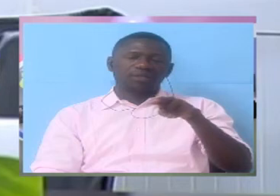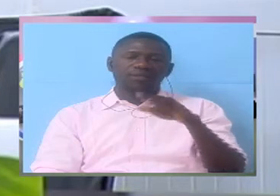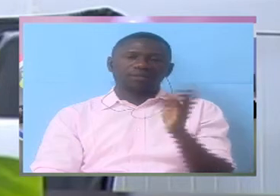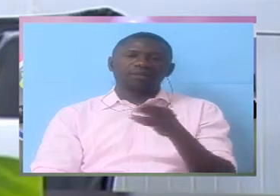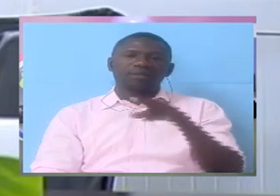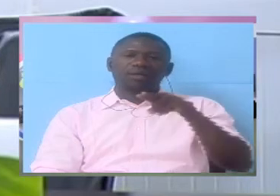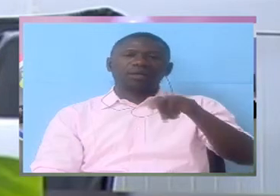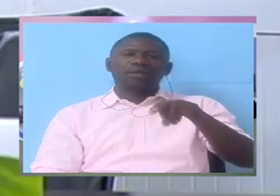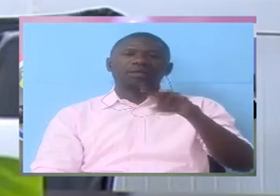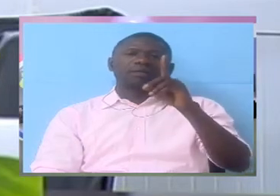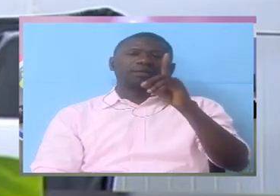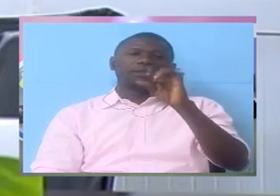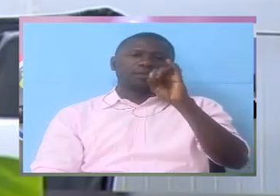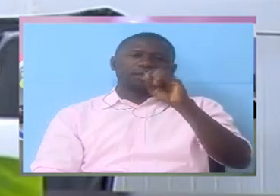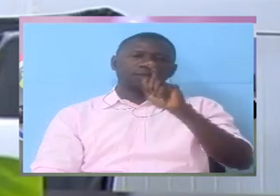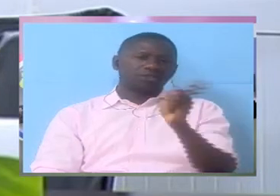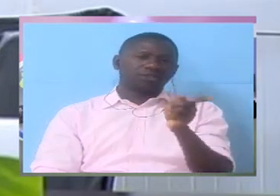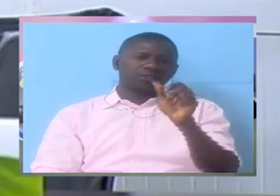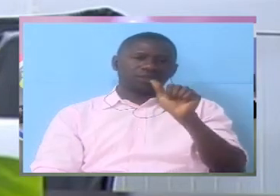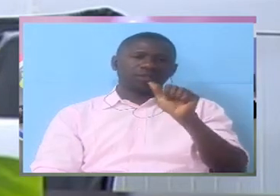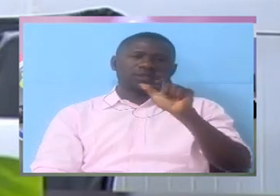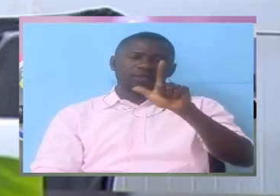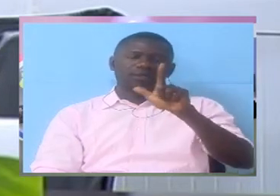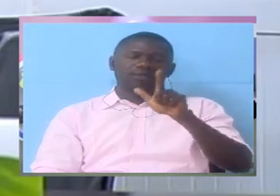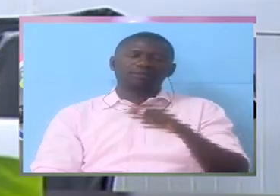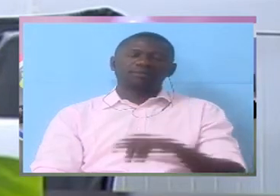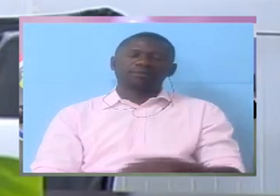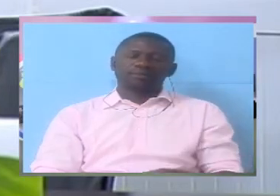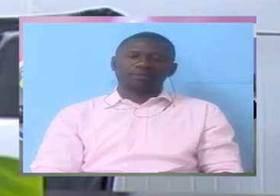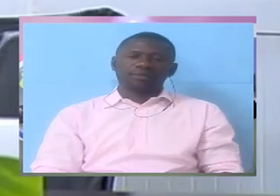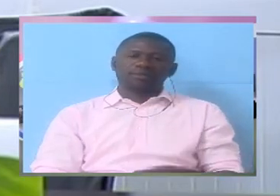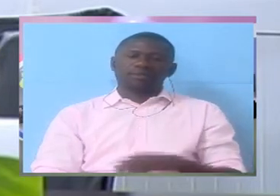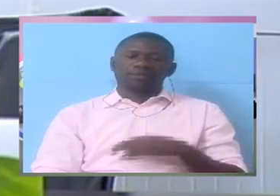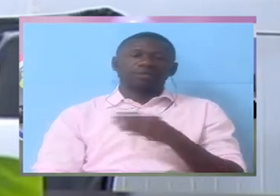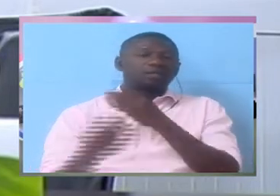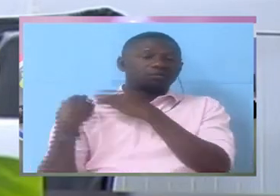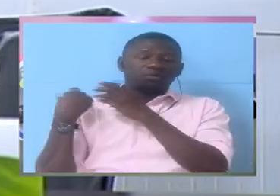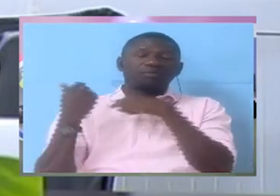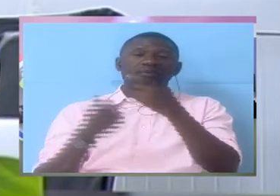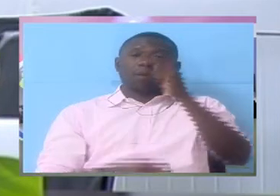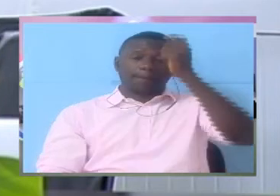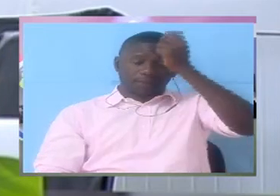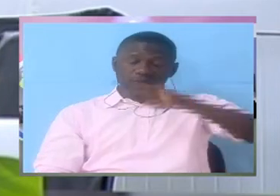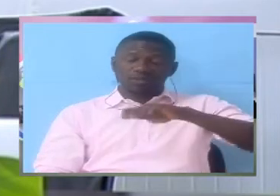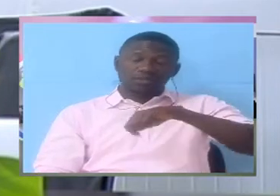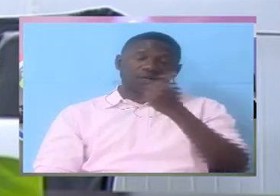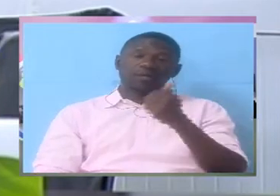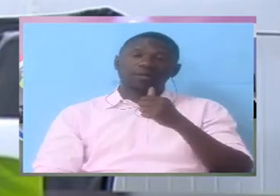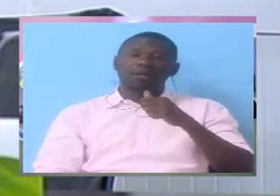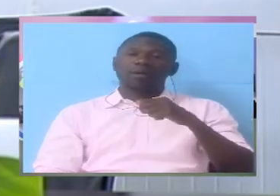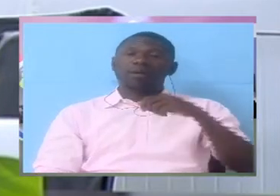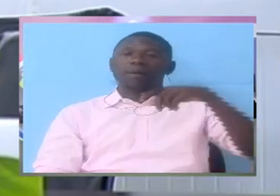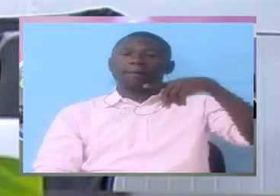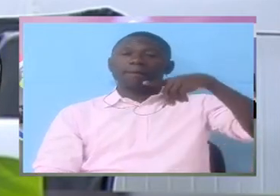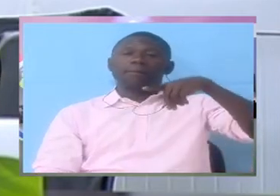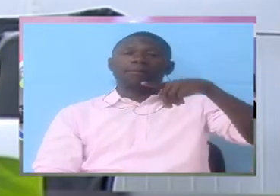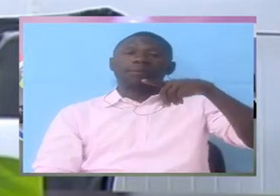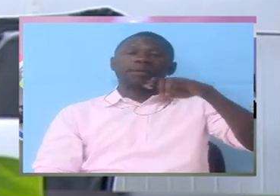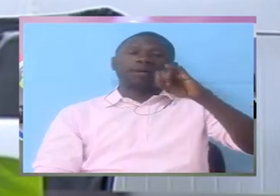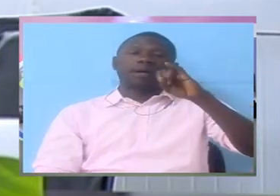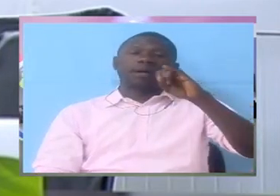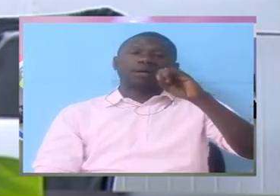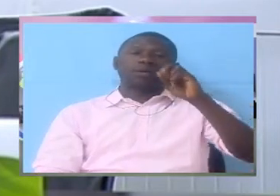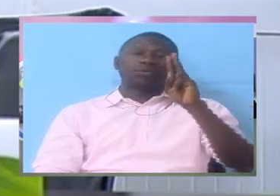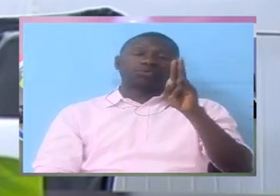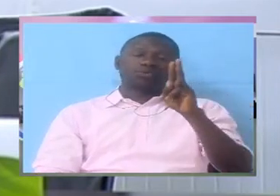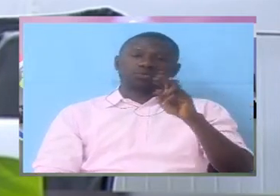police. The paramilitary. Name paramilitary olu. The operation was headed by Tatin Baji. Wokodo